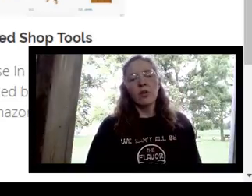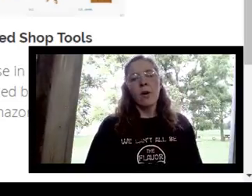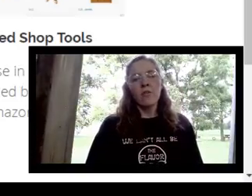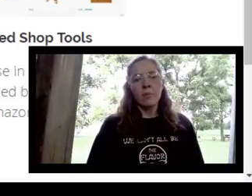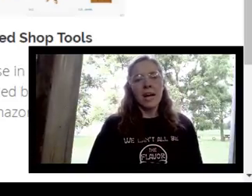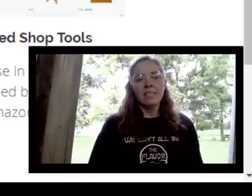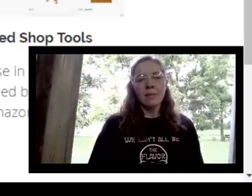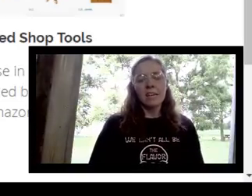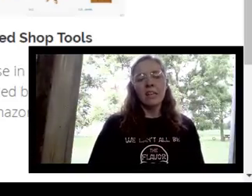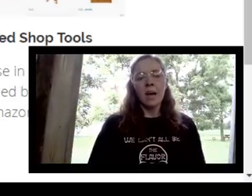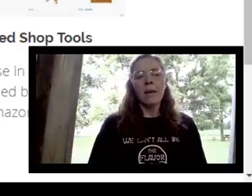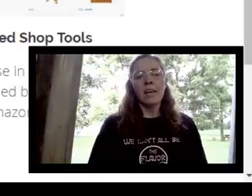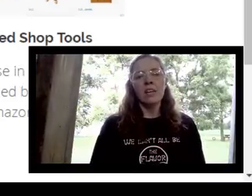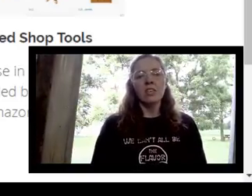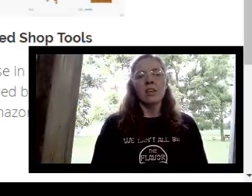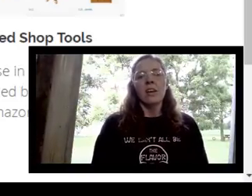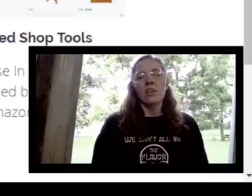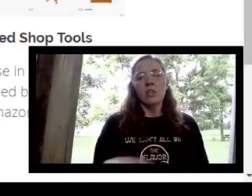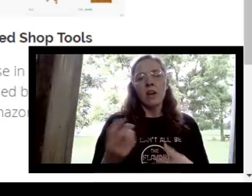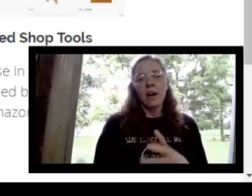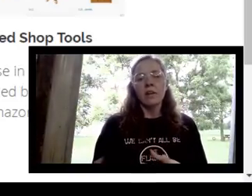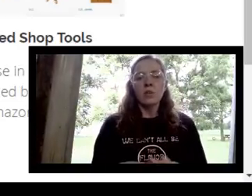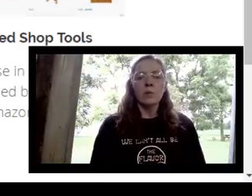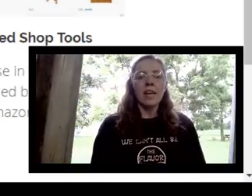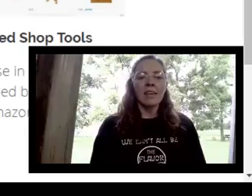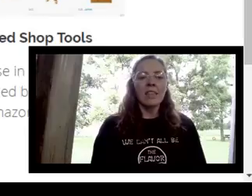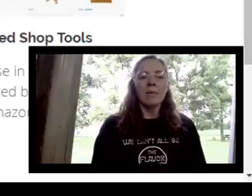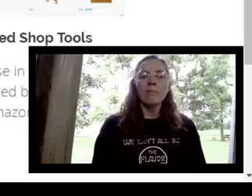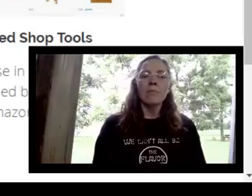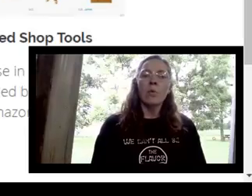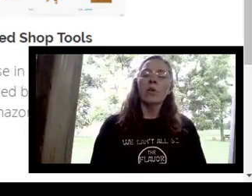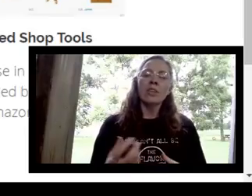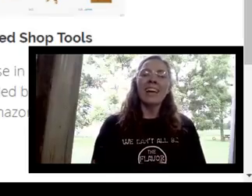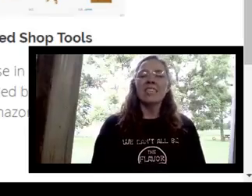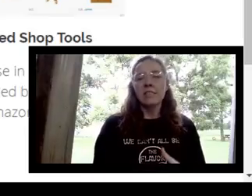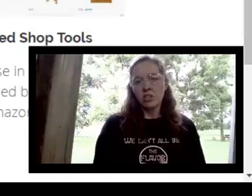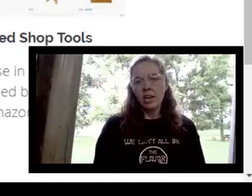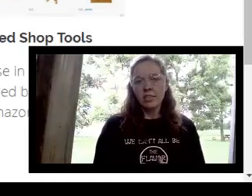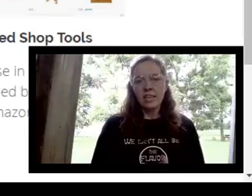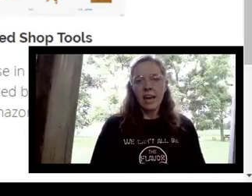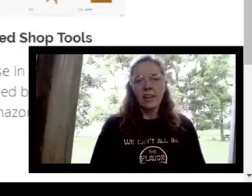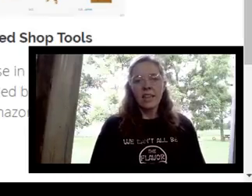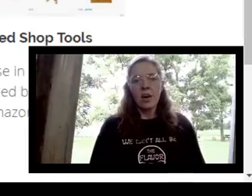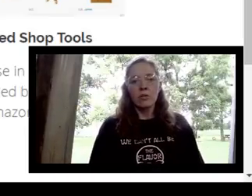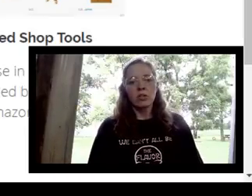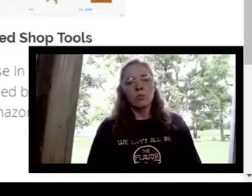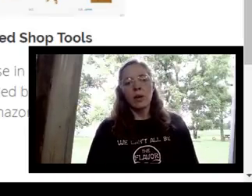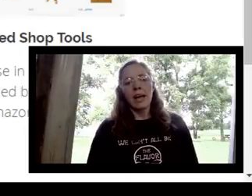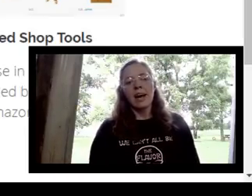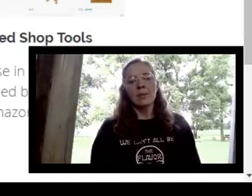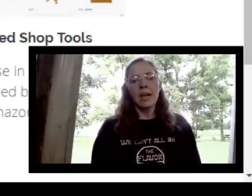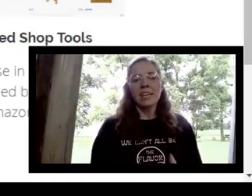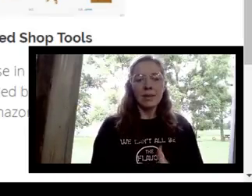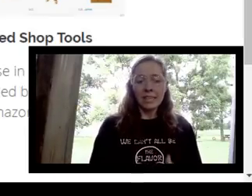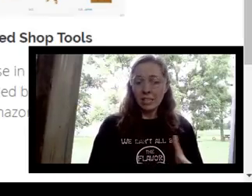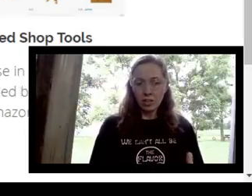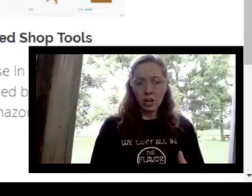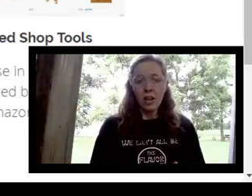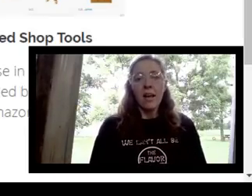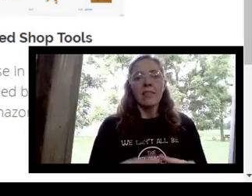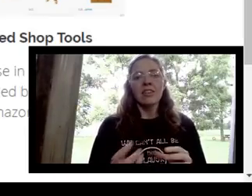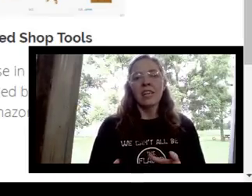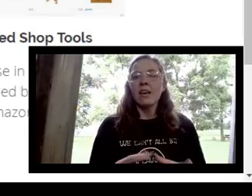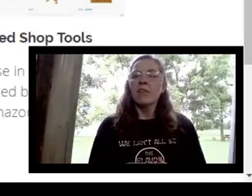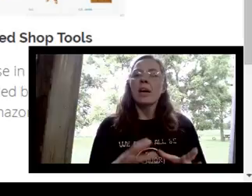or if you're part of a blacksmithing club and you would like them, or you'd like to suggest that they host Roy as a blacksmithing